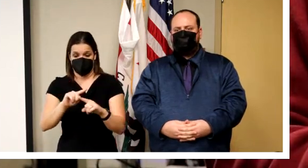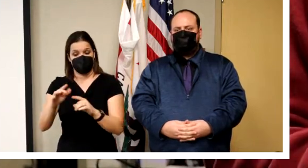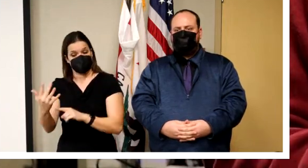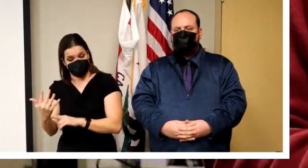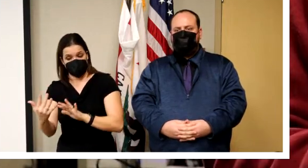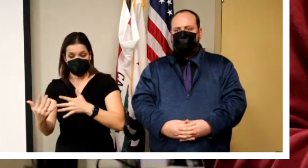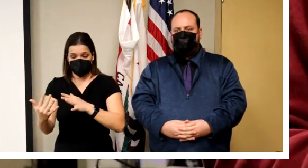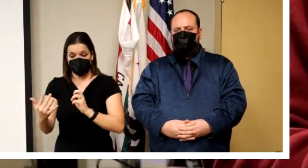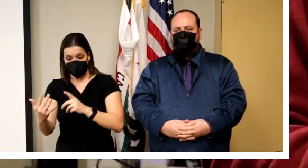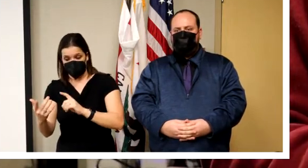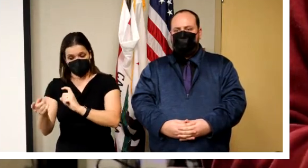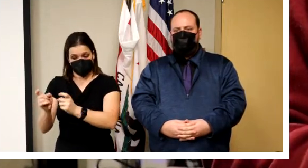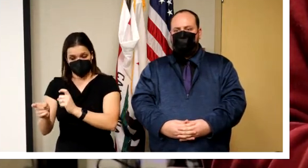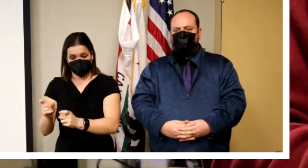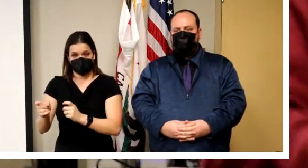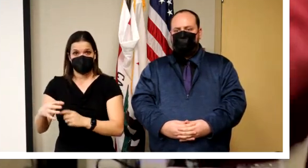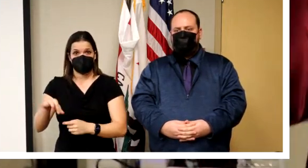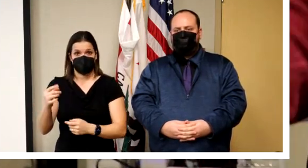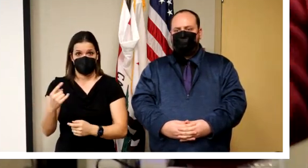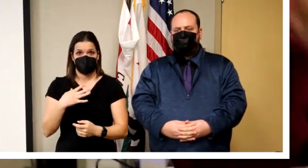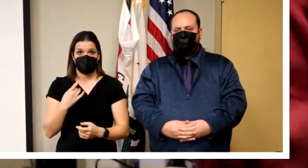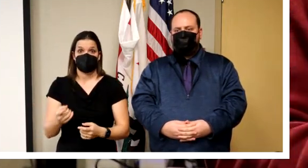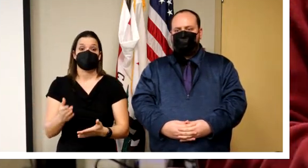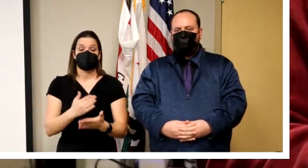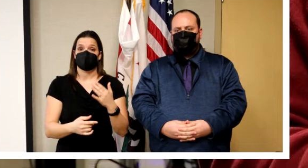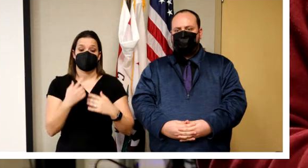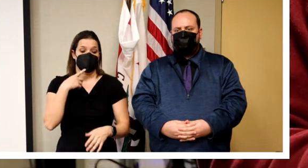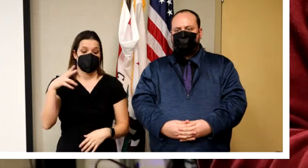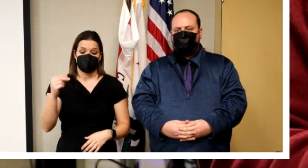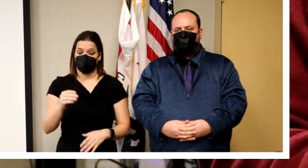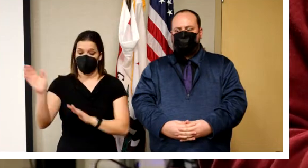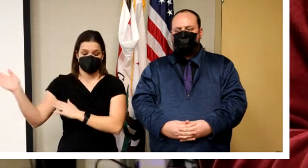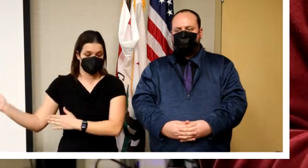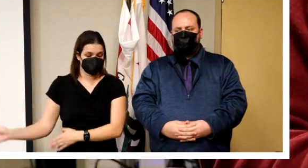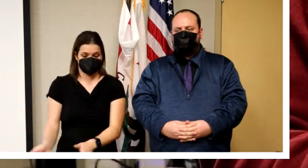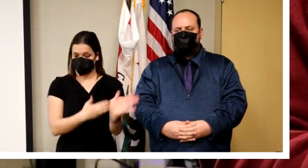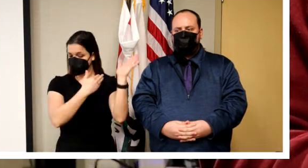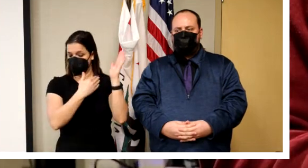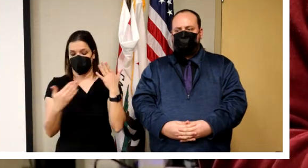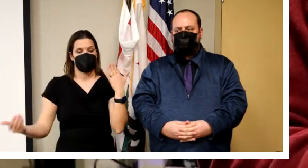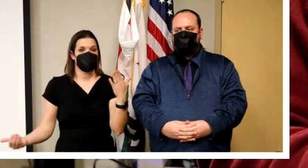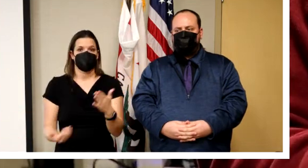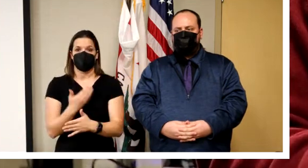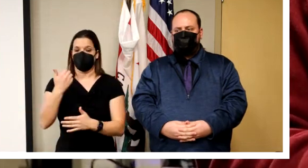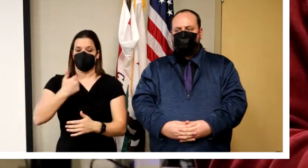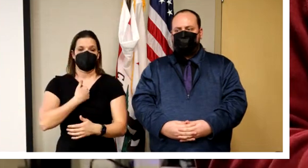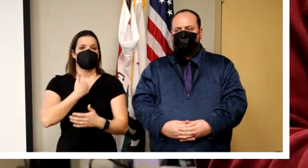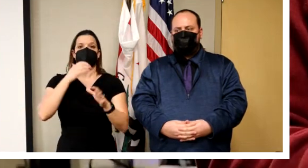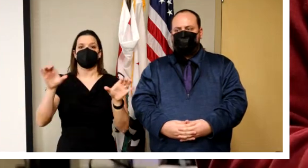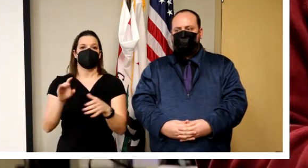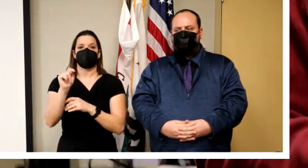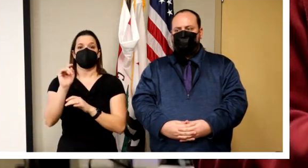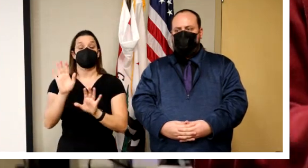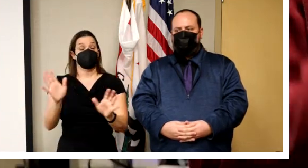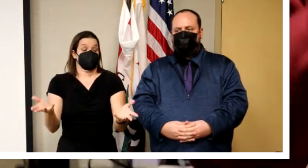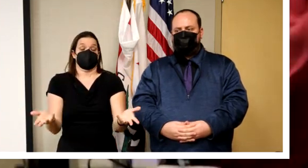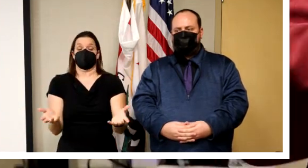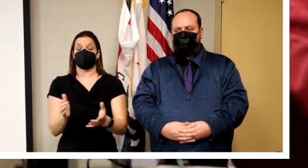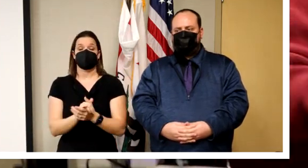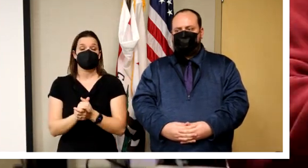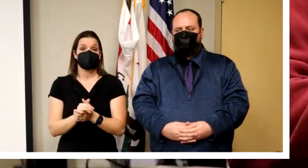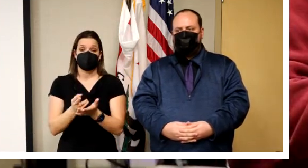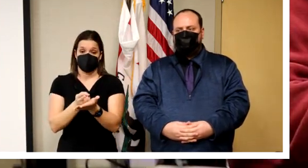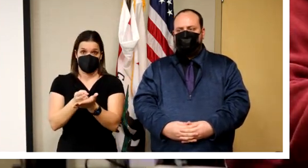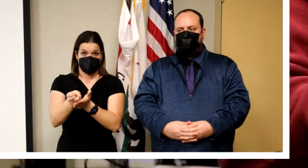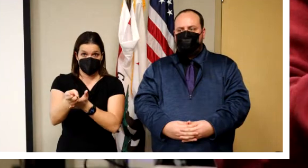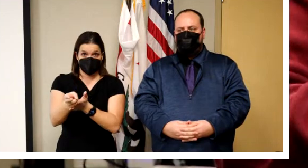it and we can find one we like. Some people just say, nope, I want to start from whole cloth and do it themselves. But to be